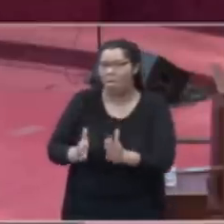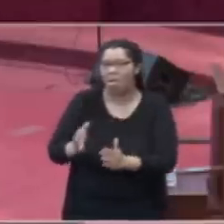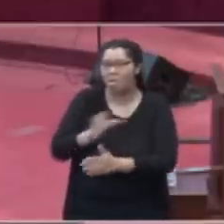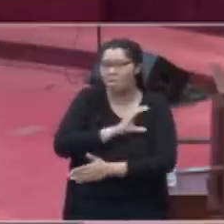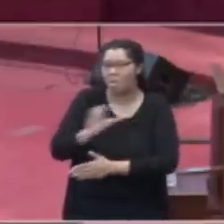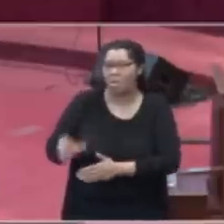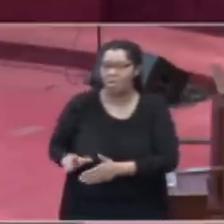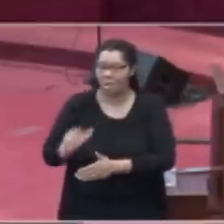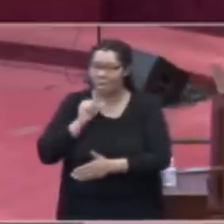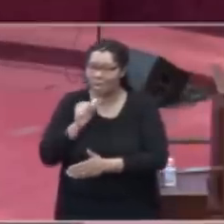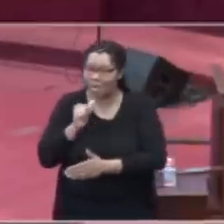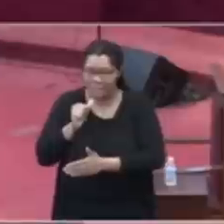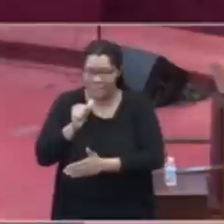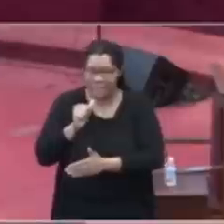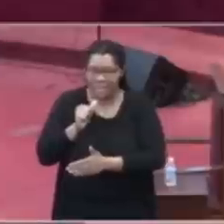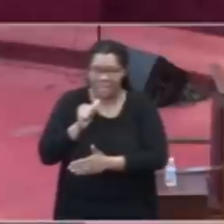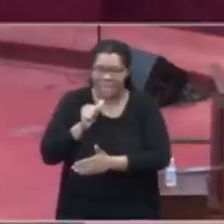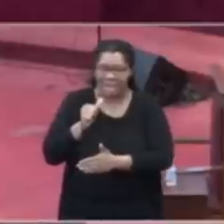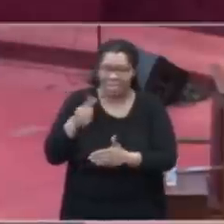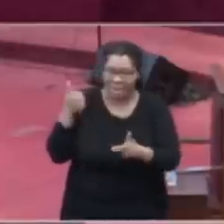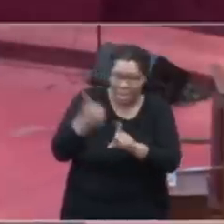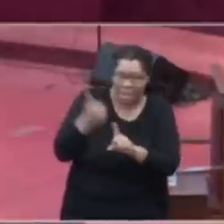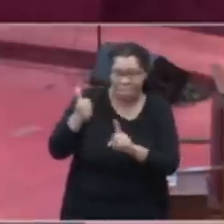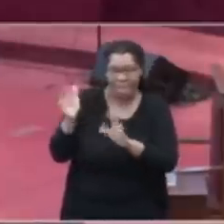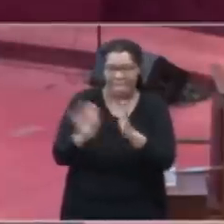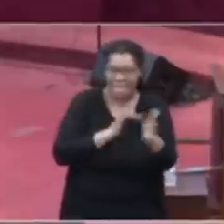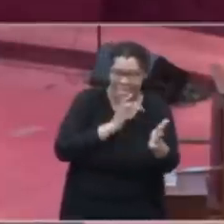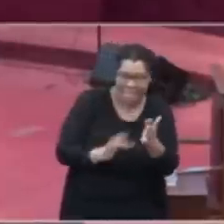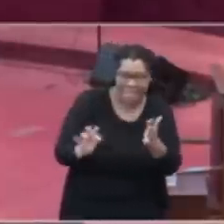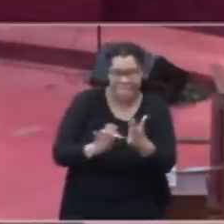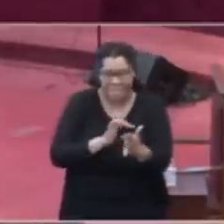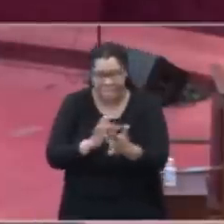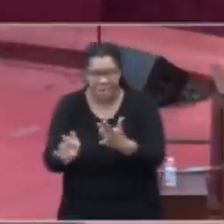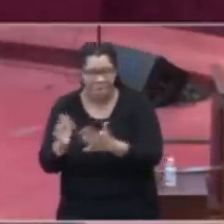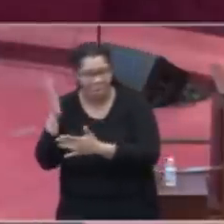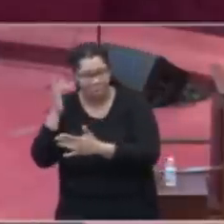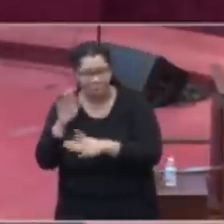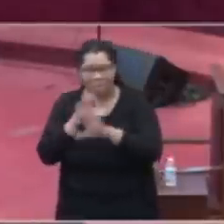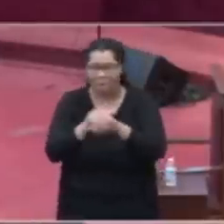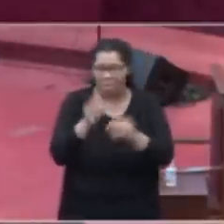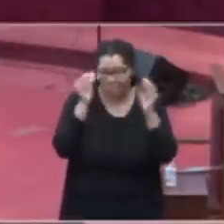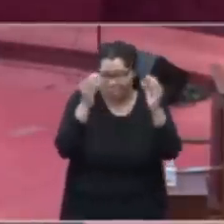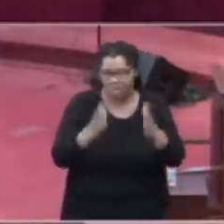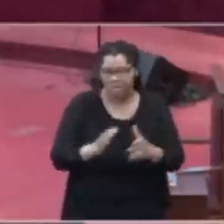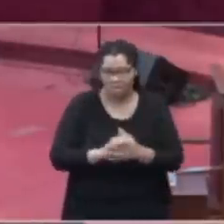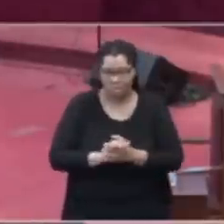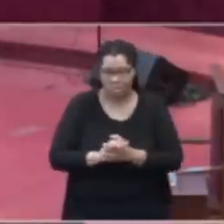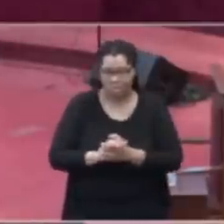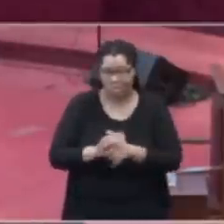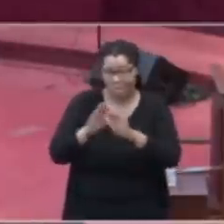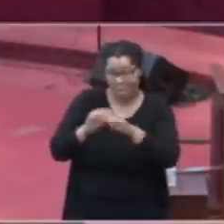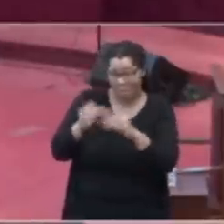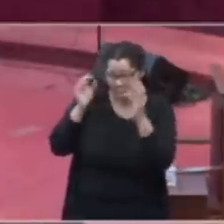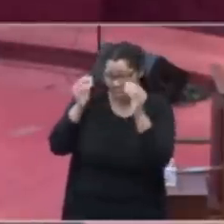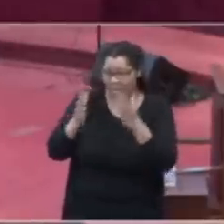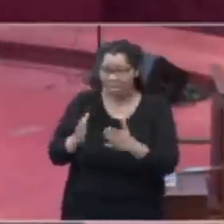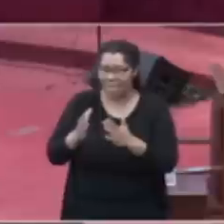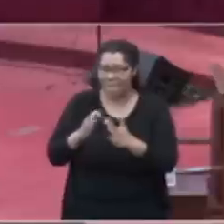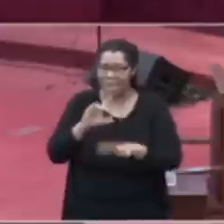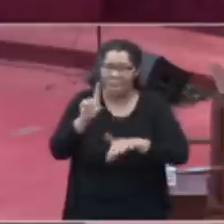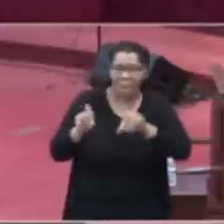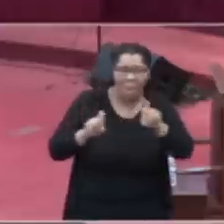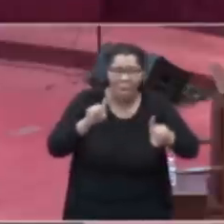from who he describes as false teachers. These false teachers are questioning everything they